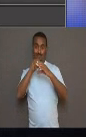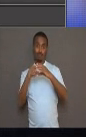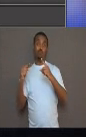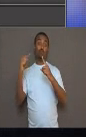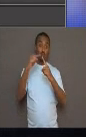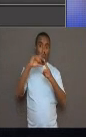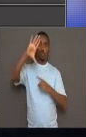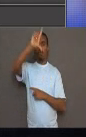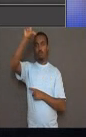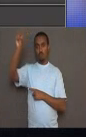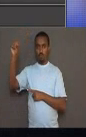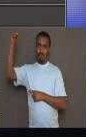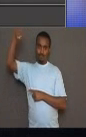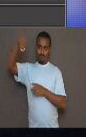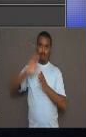the moon.